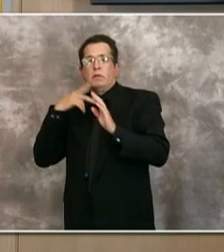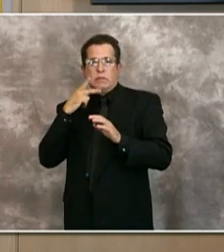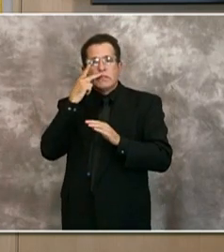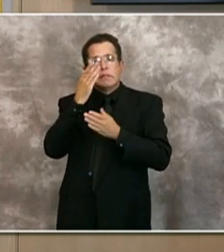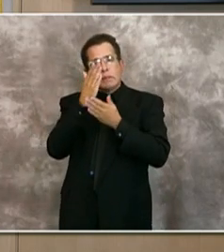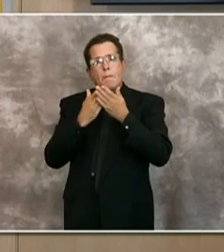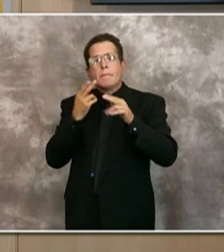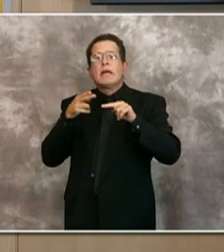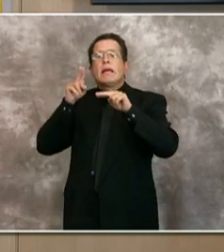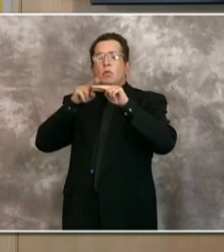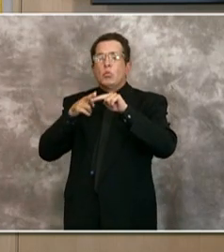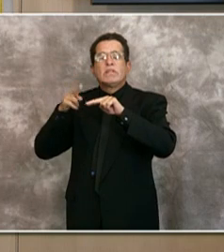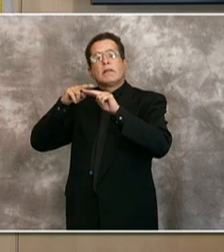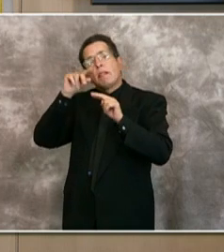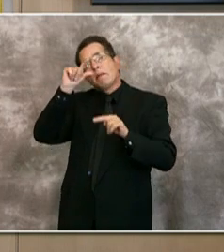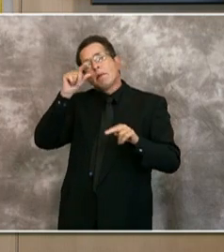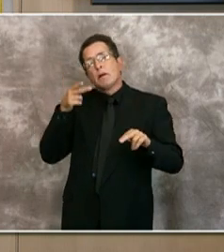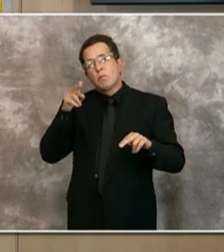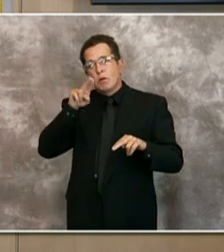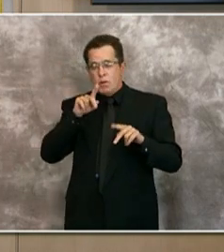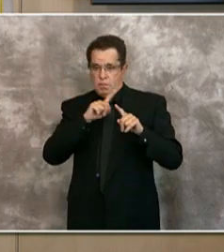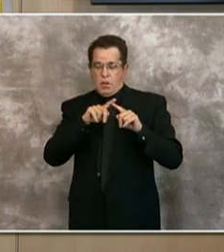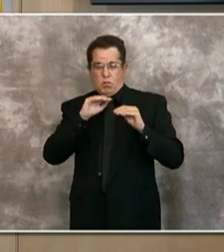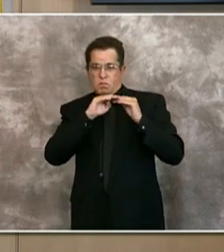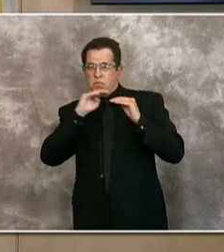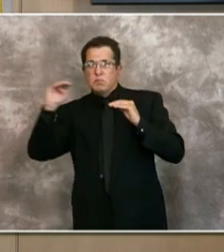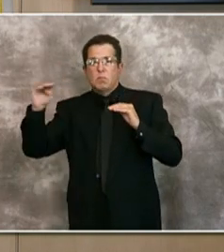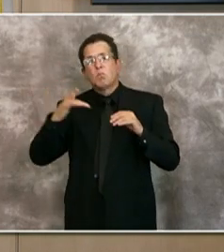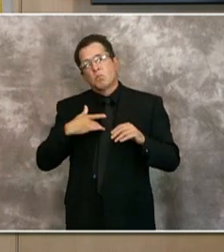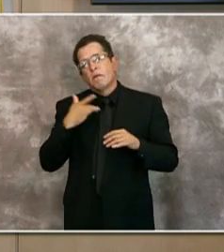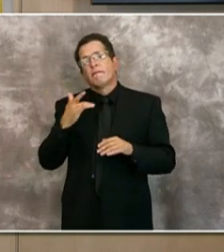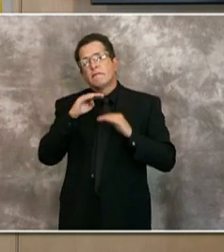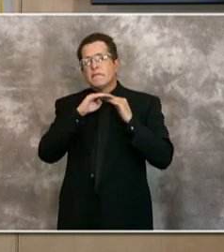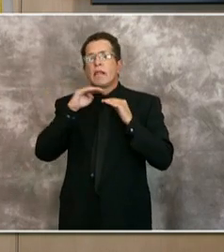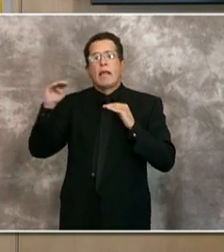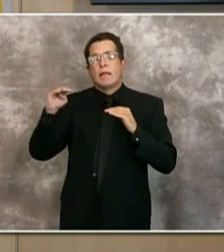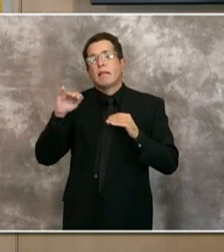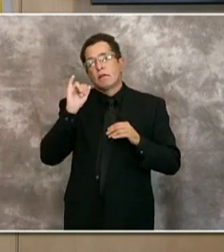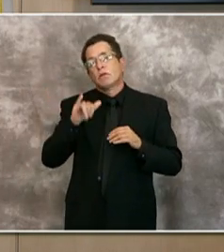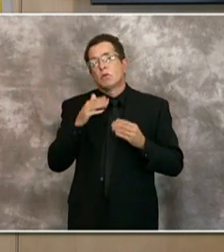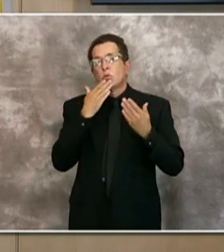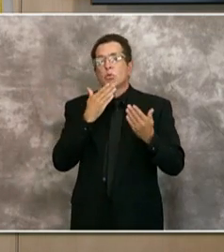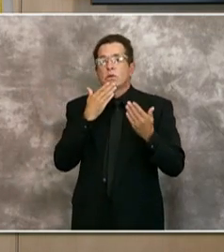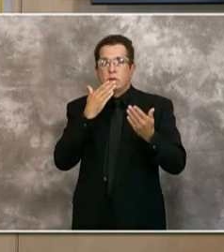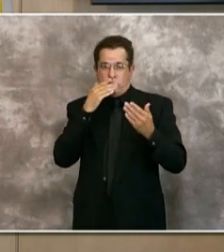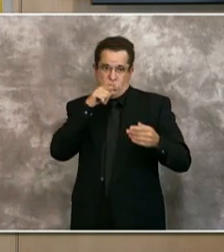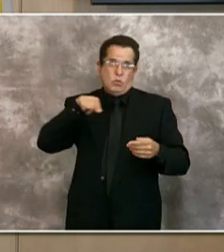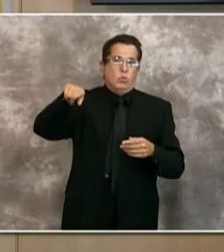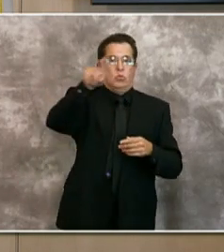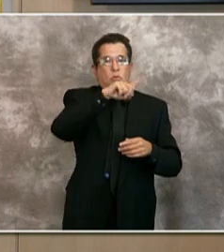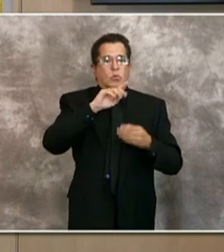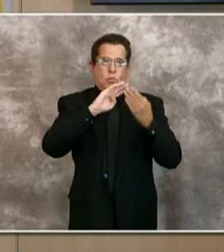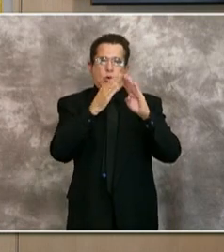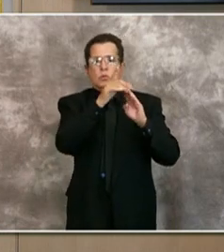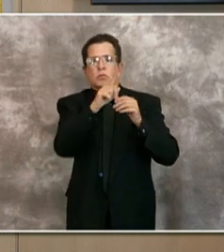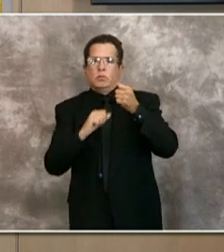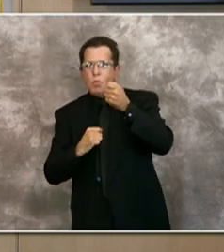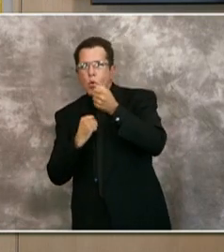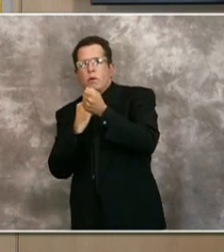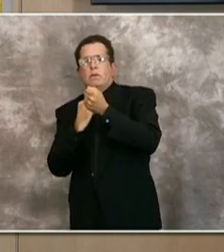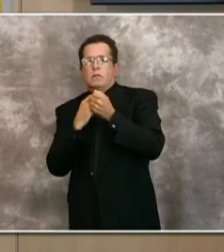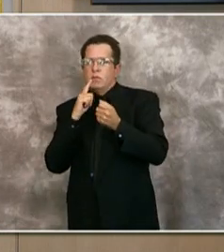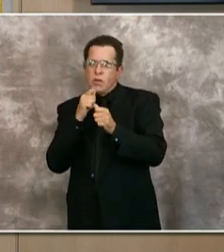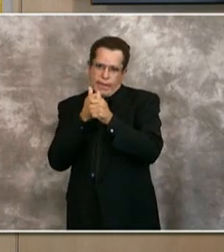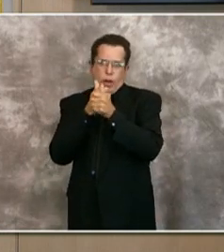increases, day-to-day decreases, but across the board have been generally flat, which is a testament to the community support and actions and the